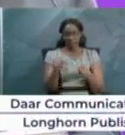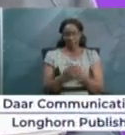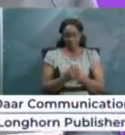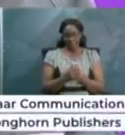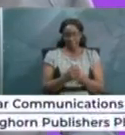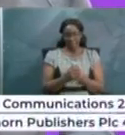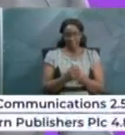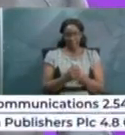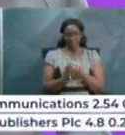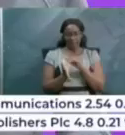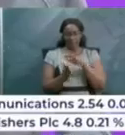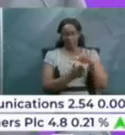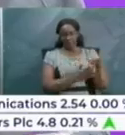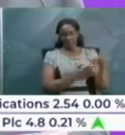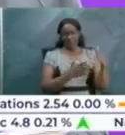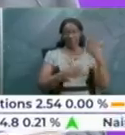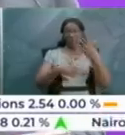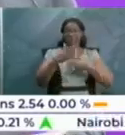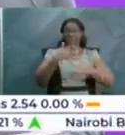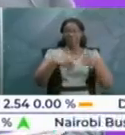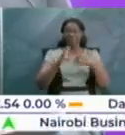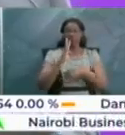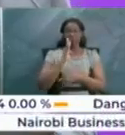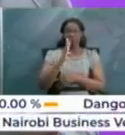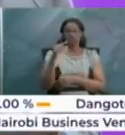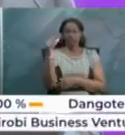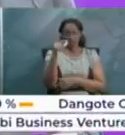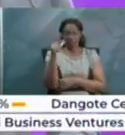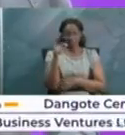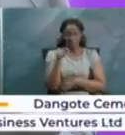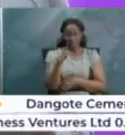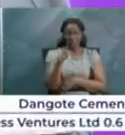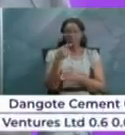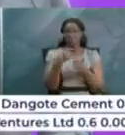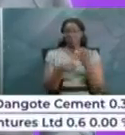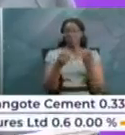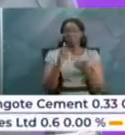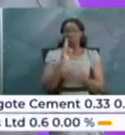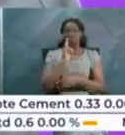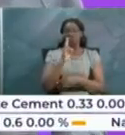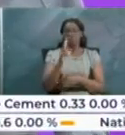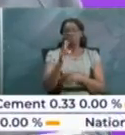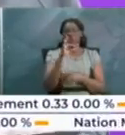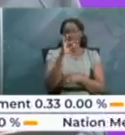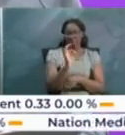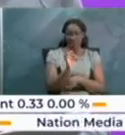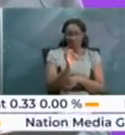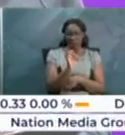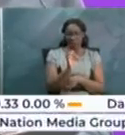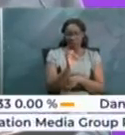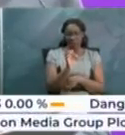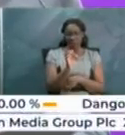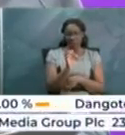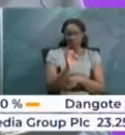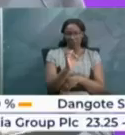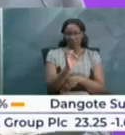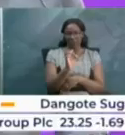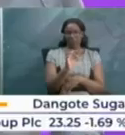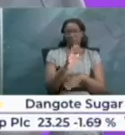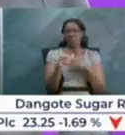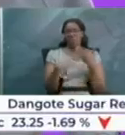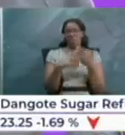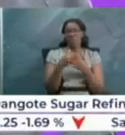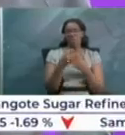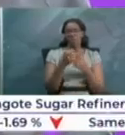mention about the mixed peanut butter, which is for the 400-gram peanut butter is going for 230 Kenya shillings, all